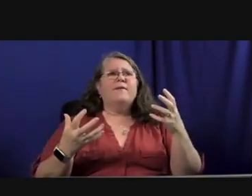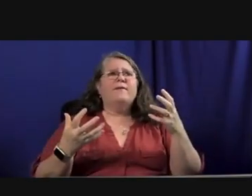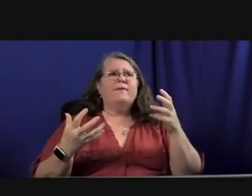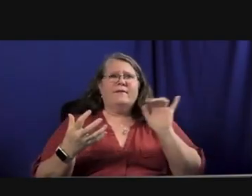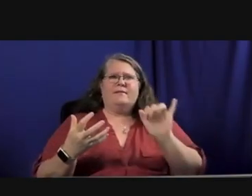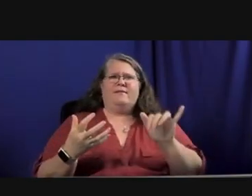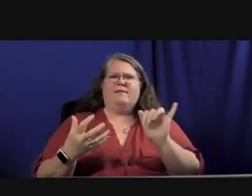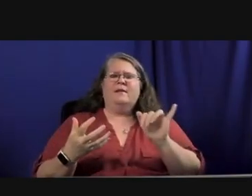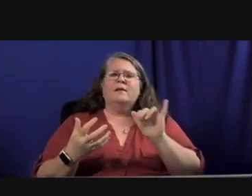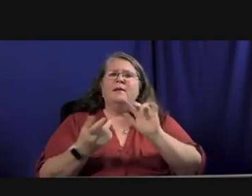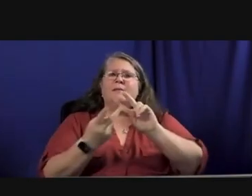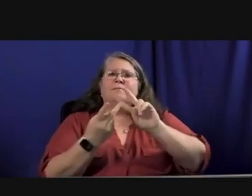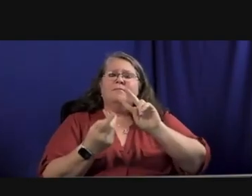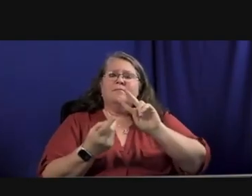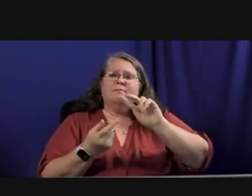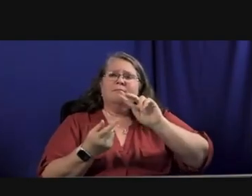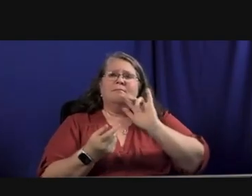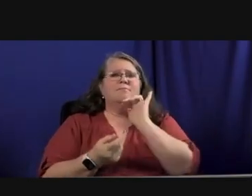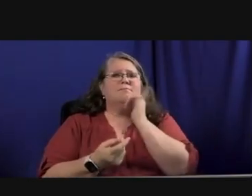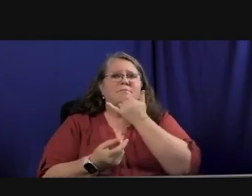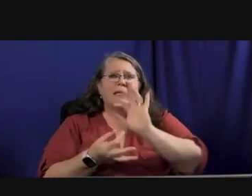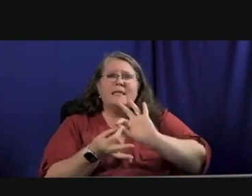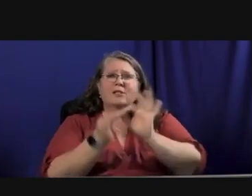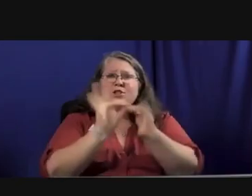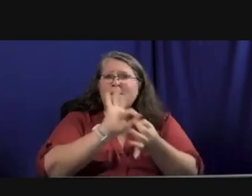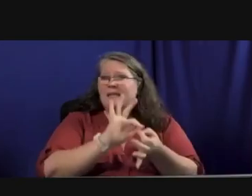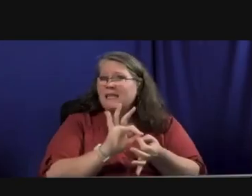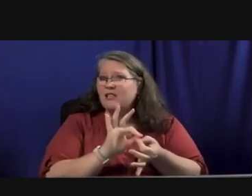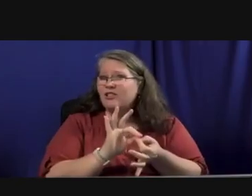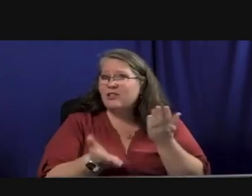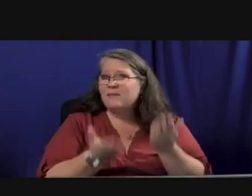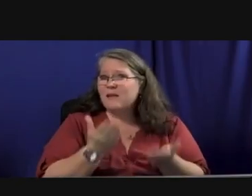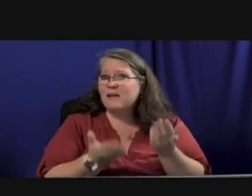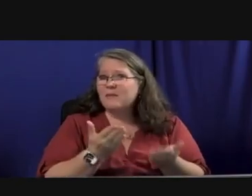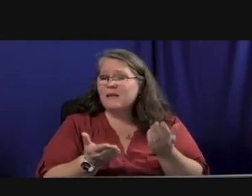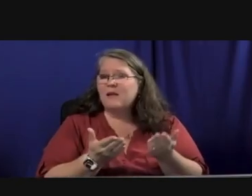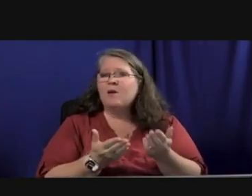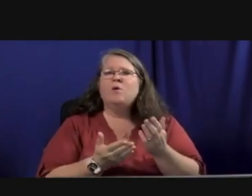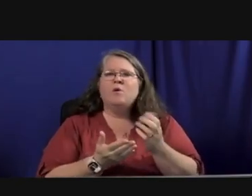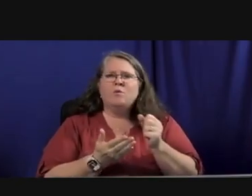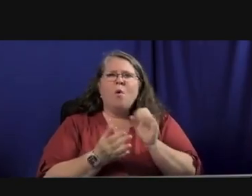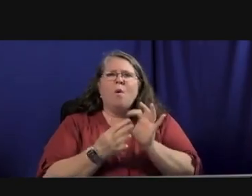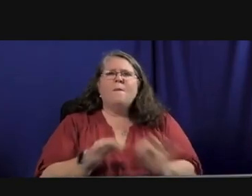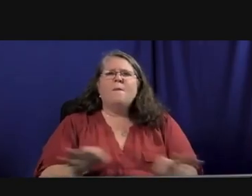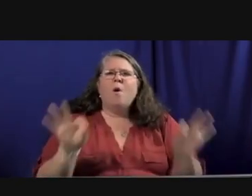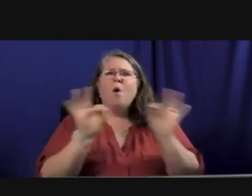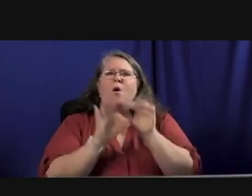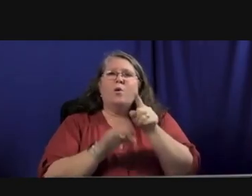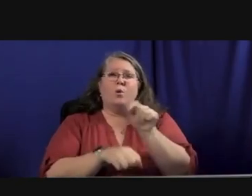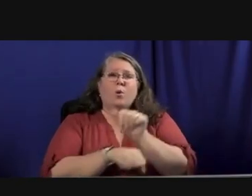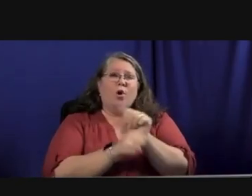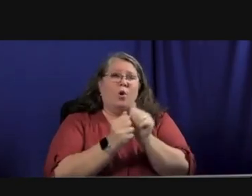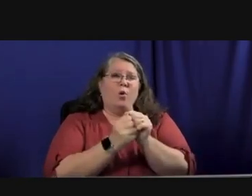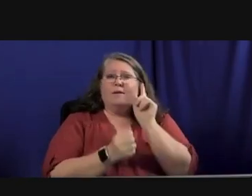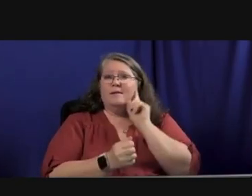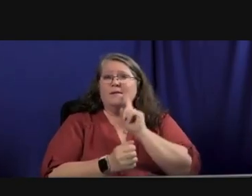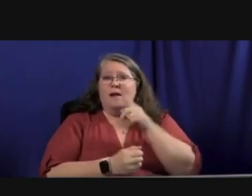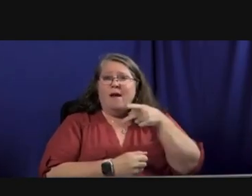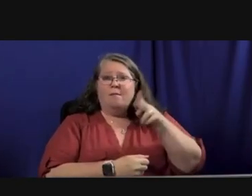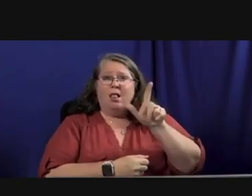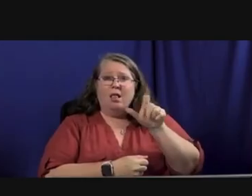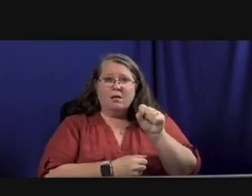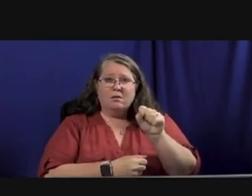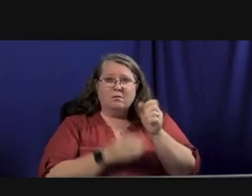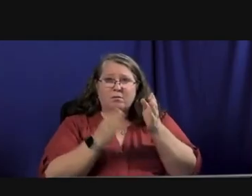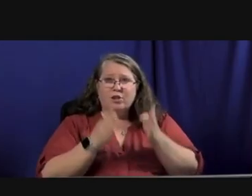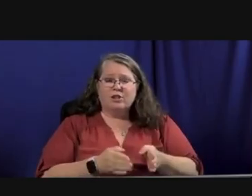of misunderstandings, and there's a lot of misinterpretations, and there are a lot of imparallels.